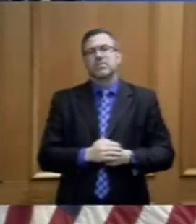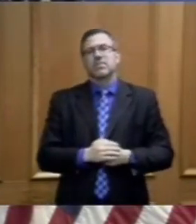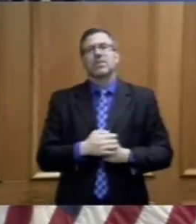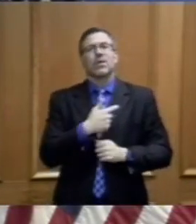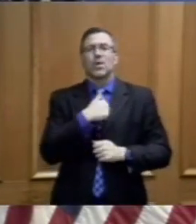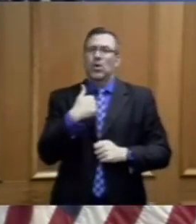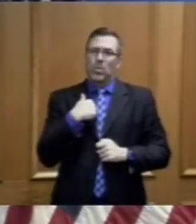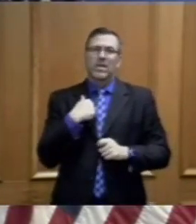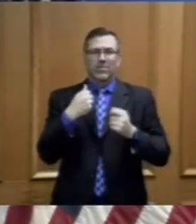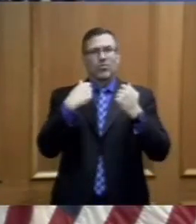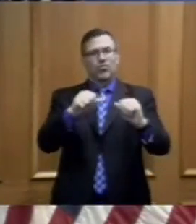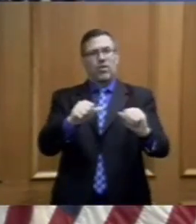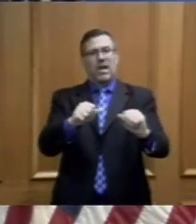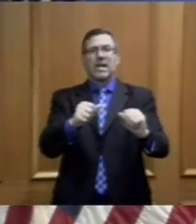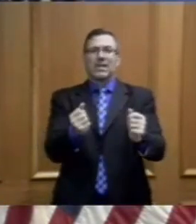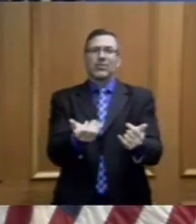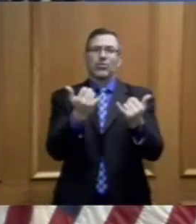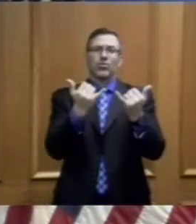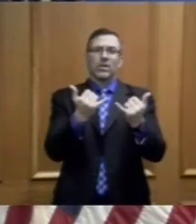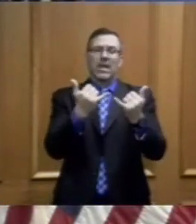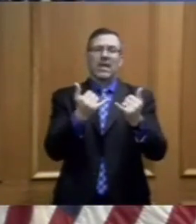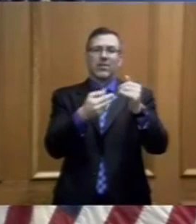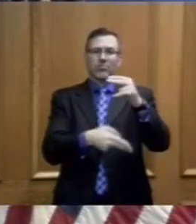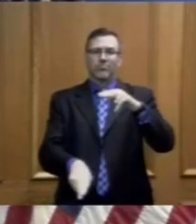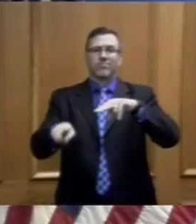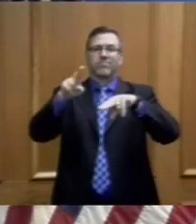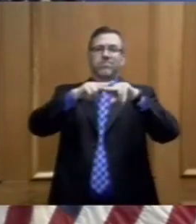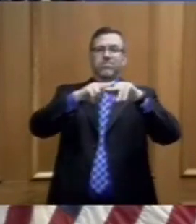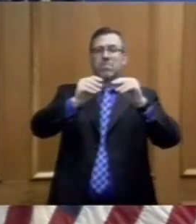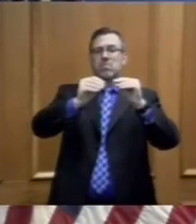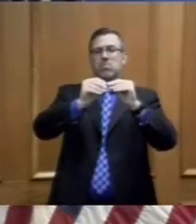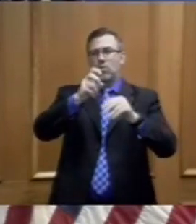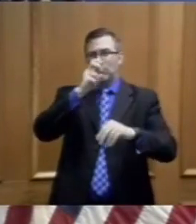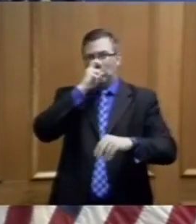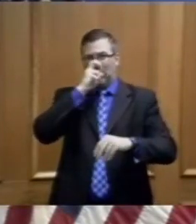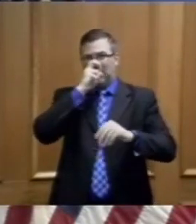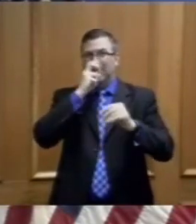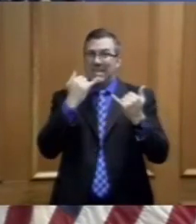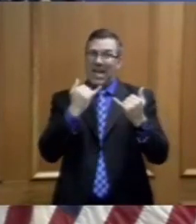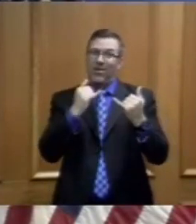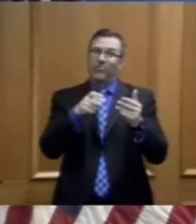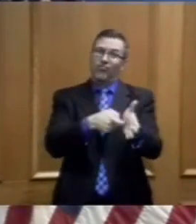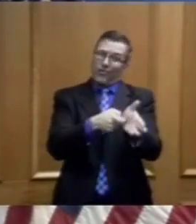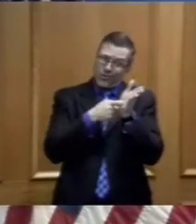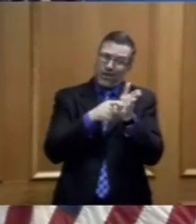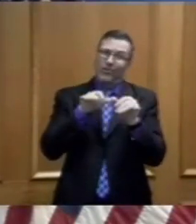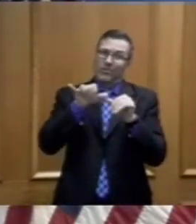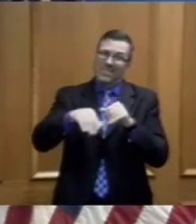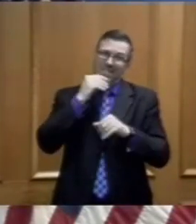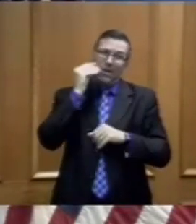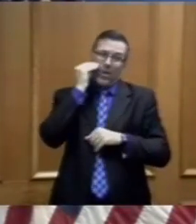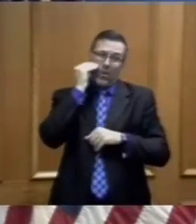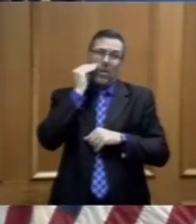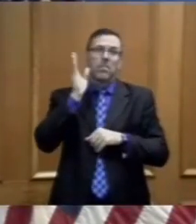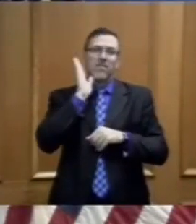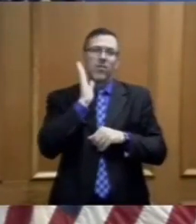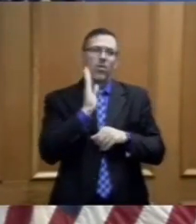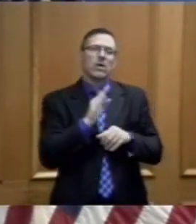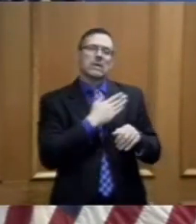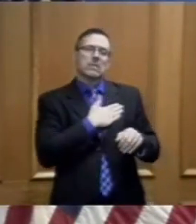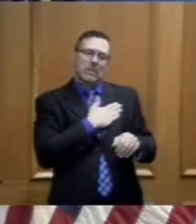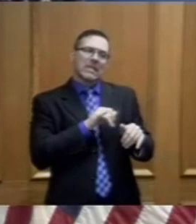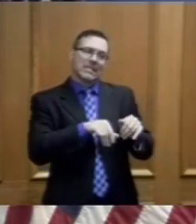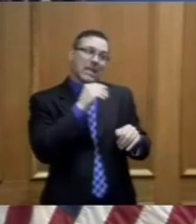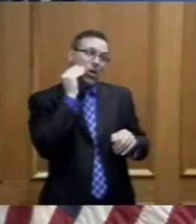additional effort today to require that, and that's important in an effort to save lives right here in Tennessee.